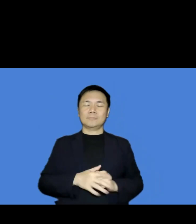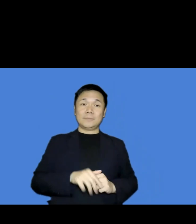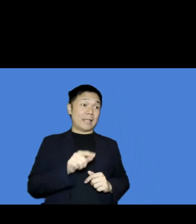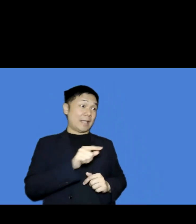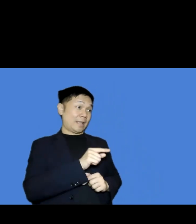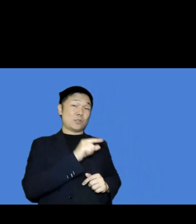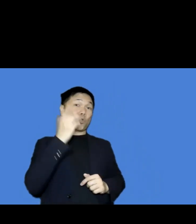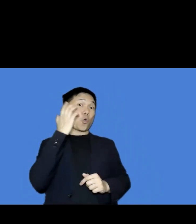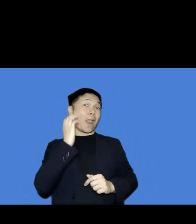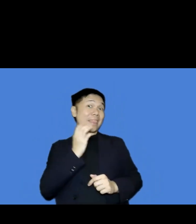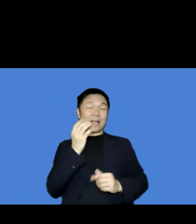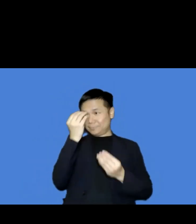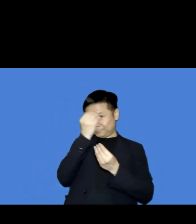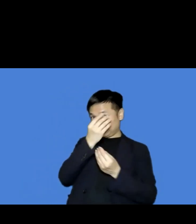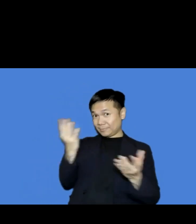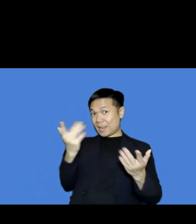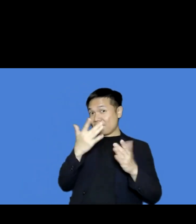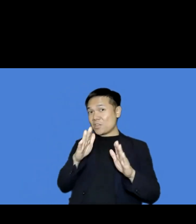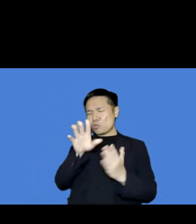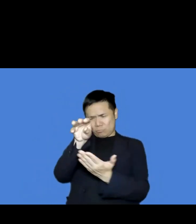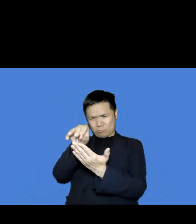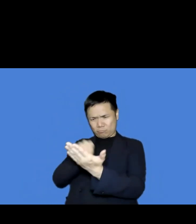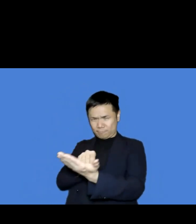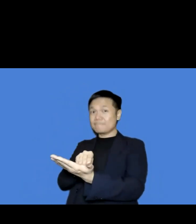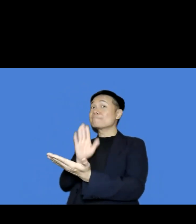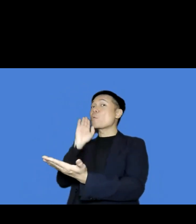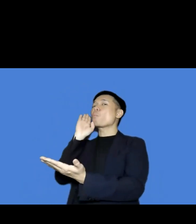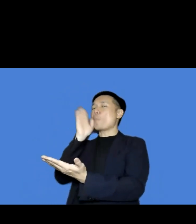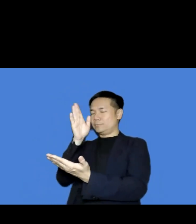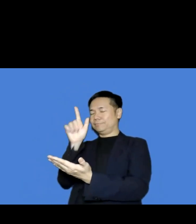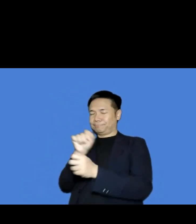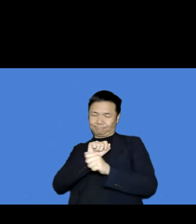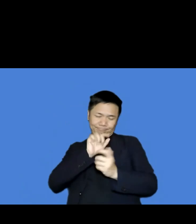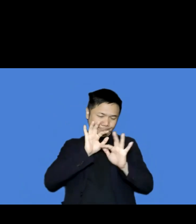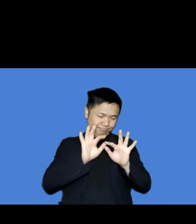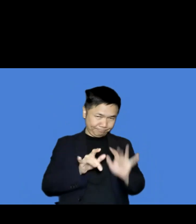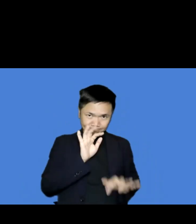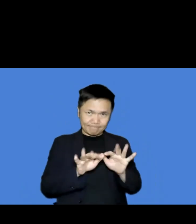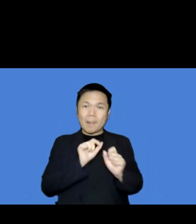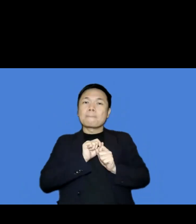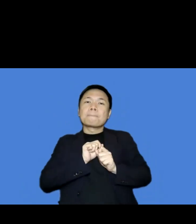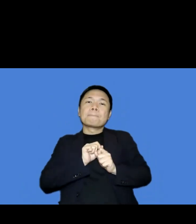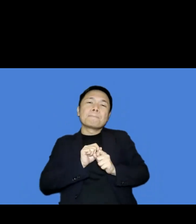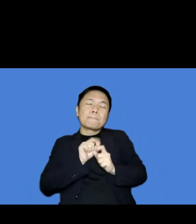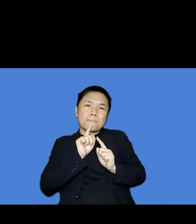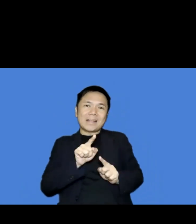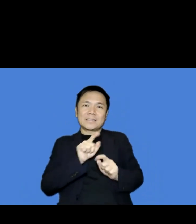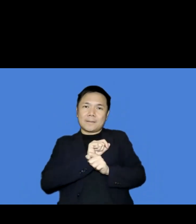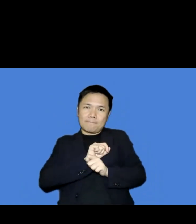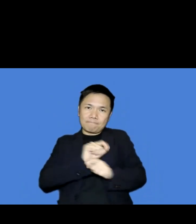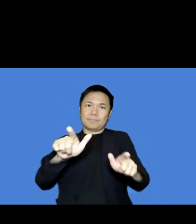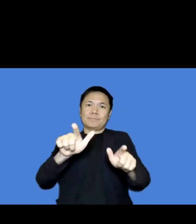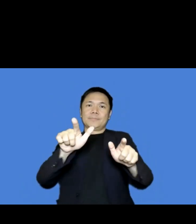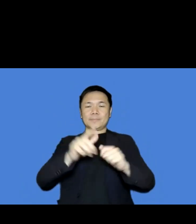mentioned, all of your questions are being recorded, and we will be able to reach out to you with your with